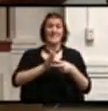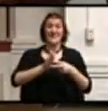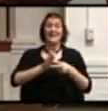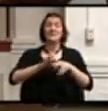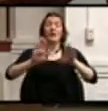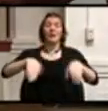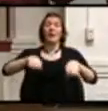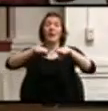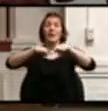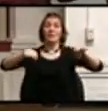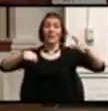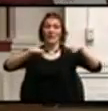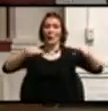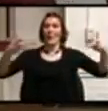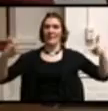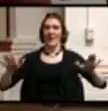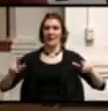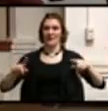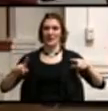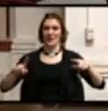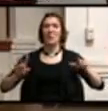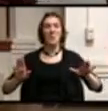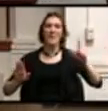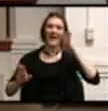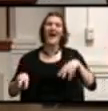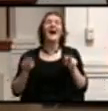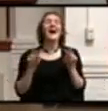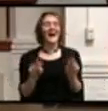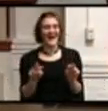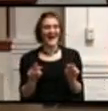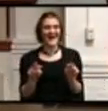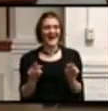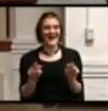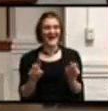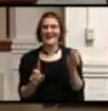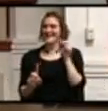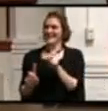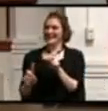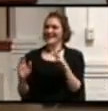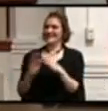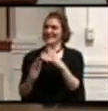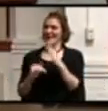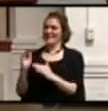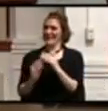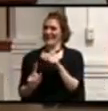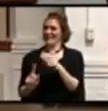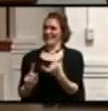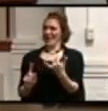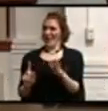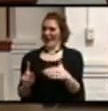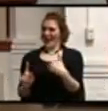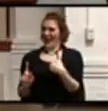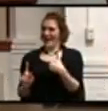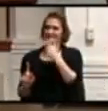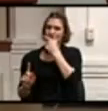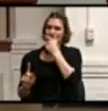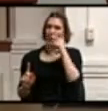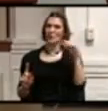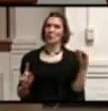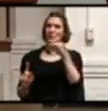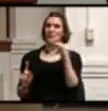can do it without a basement. Then the issue was, okay, what can we put into Town Hall that we could say is not essential?